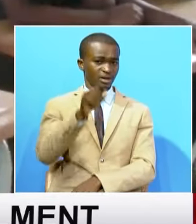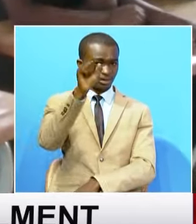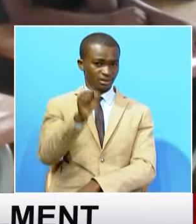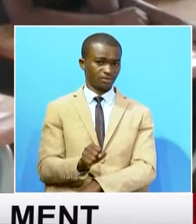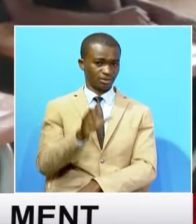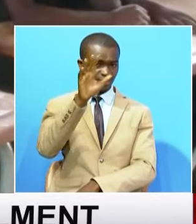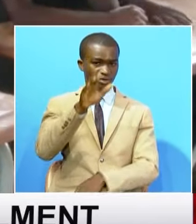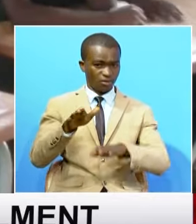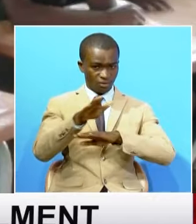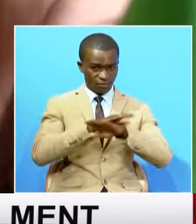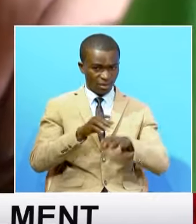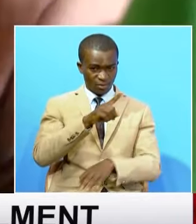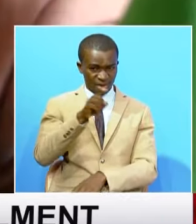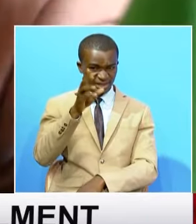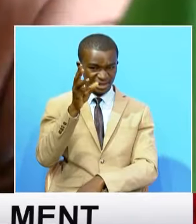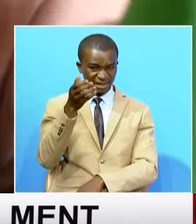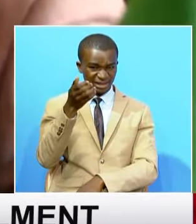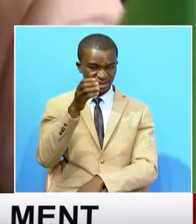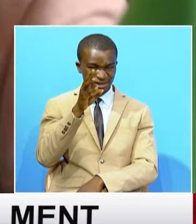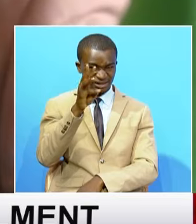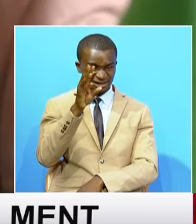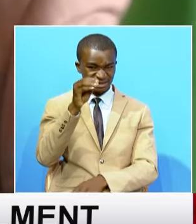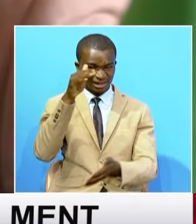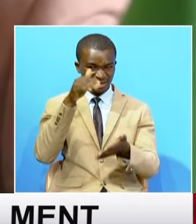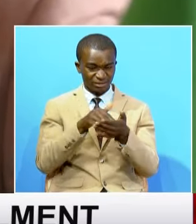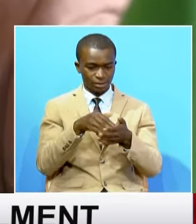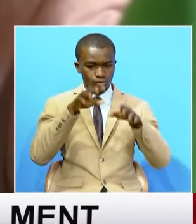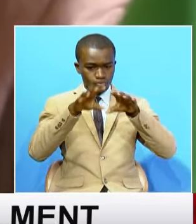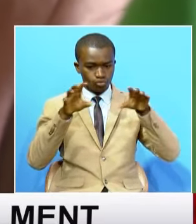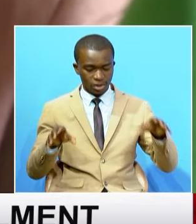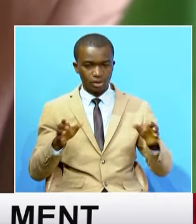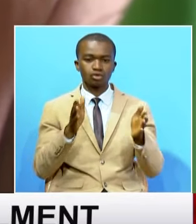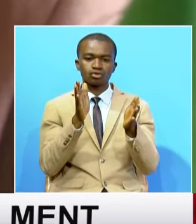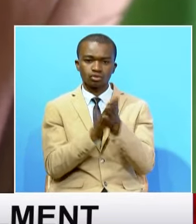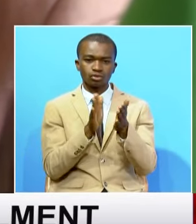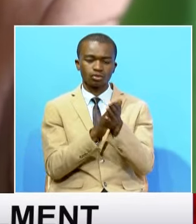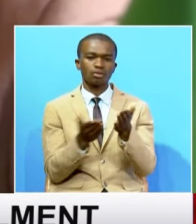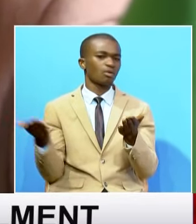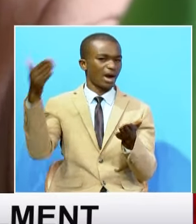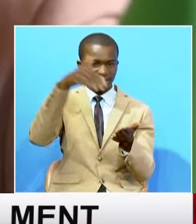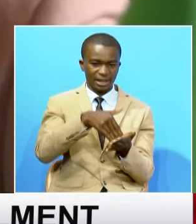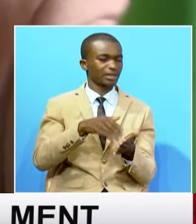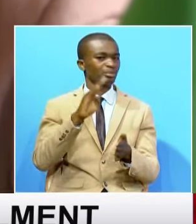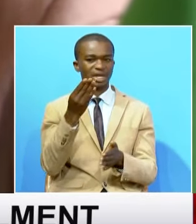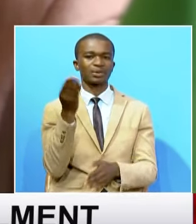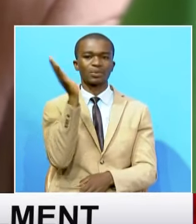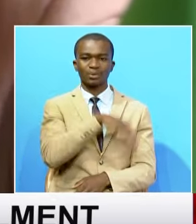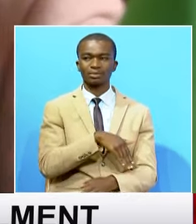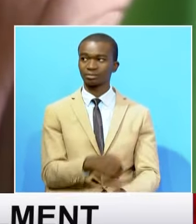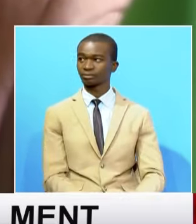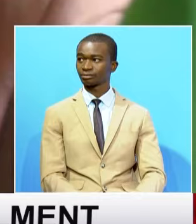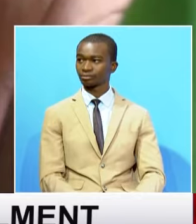children have returned to school. If you check enrollment trends in Southern Province, you realize that in